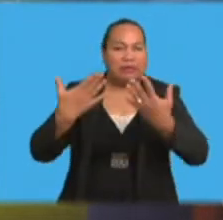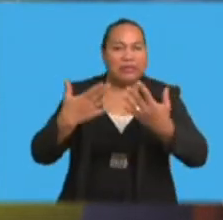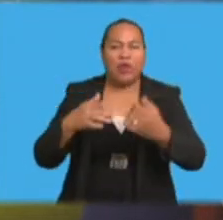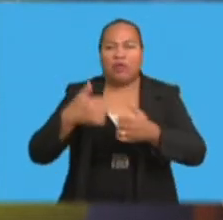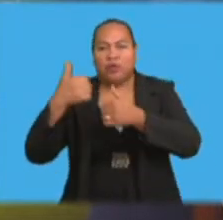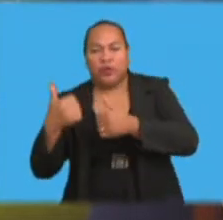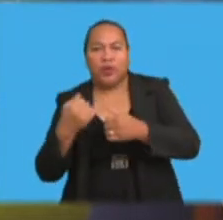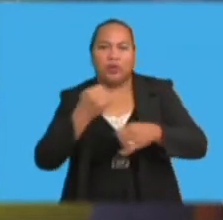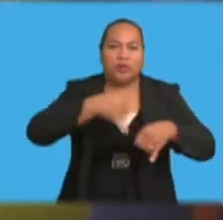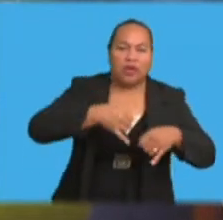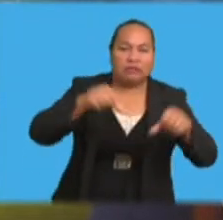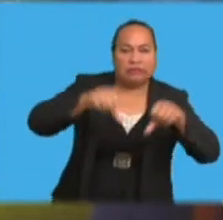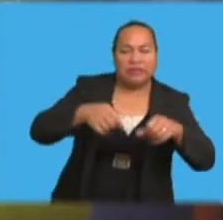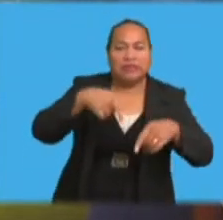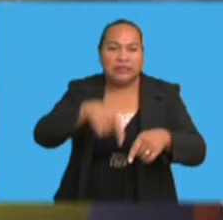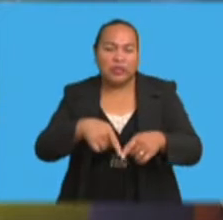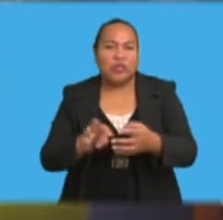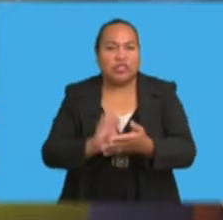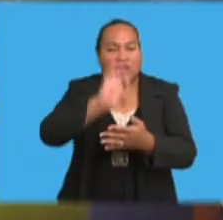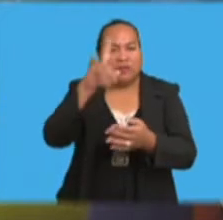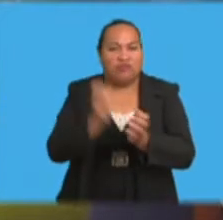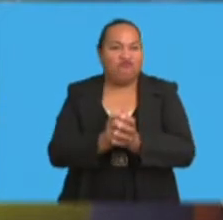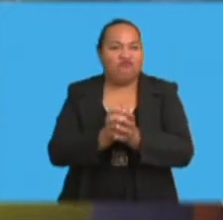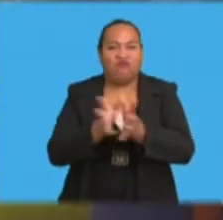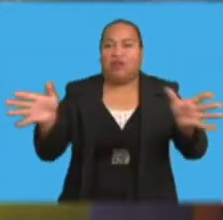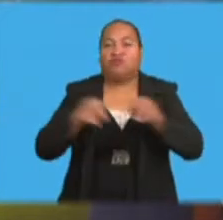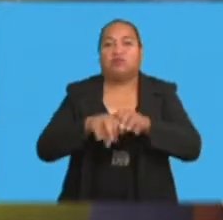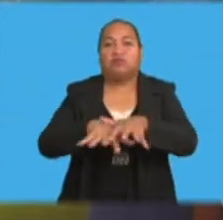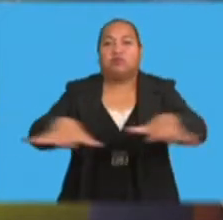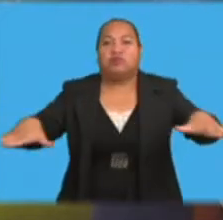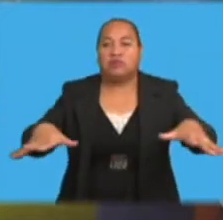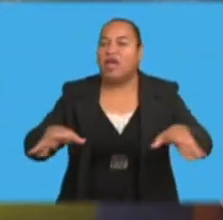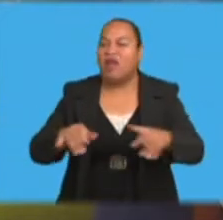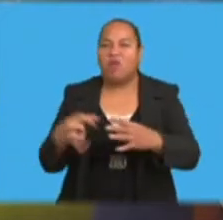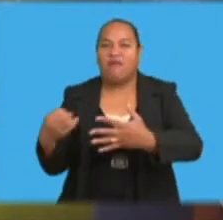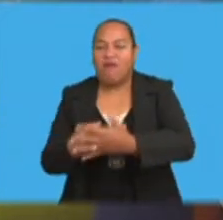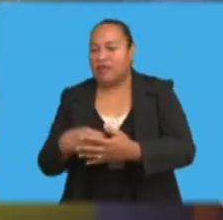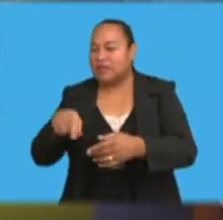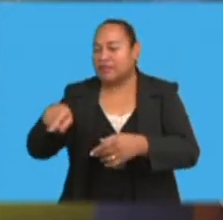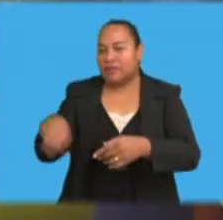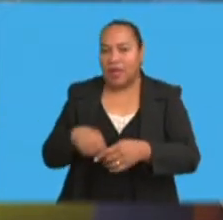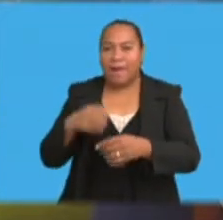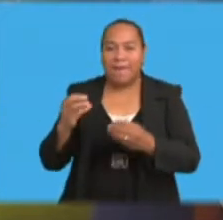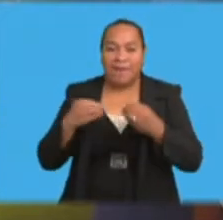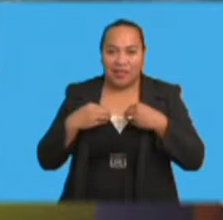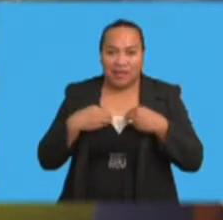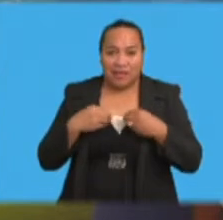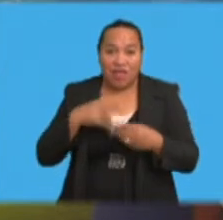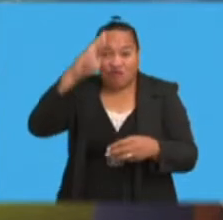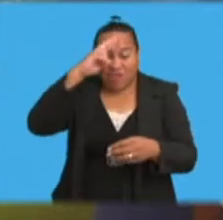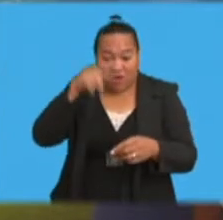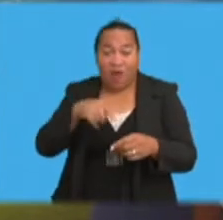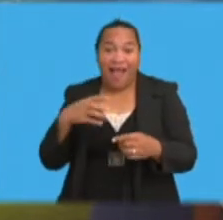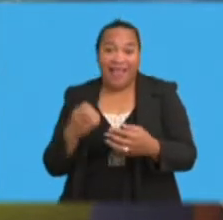consequences on the economic well-being of the public at large and the entire spectrum of businesses. The reason why a central bank exists